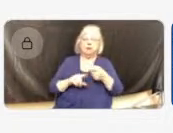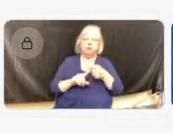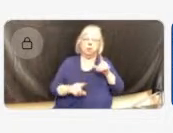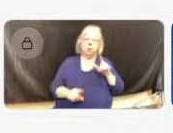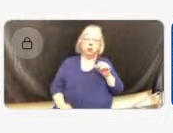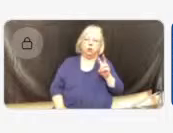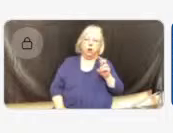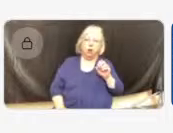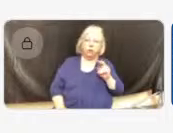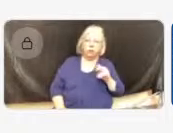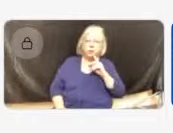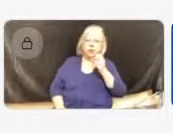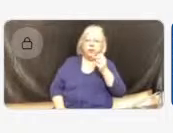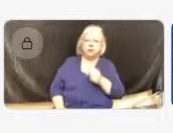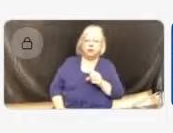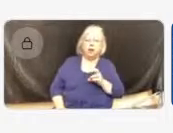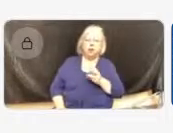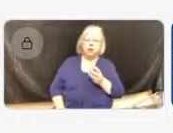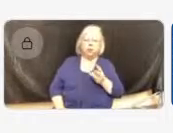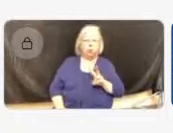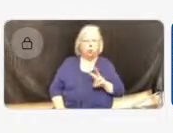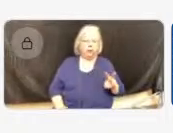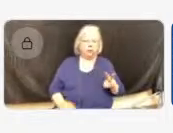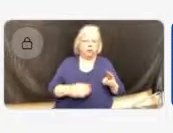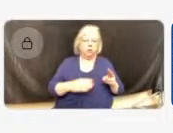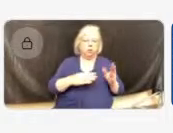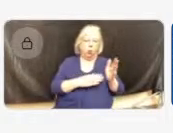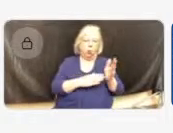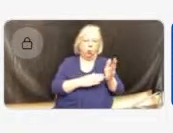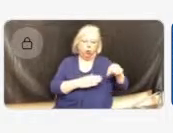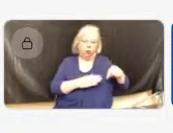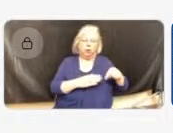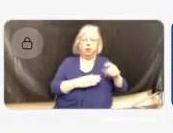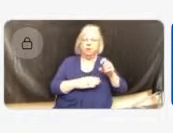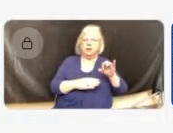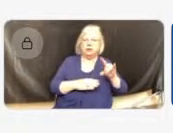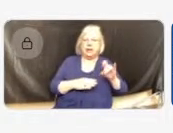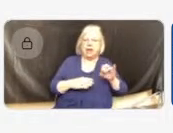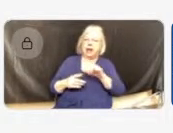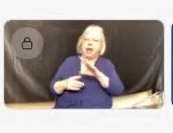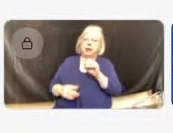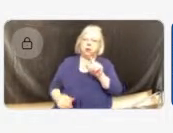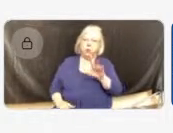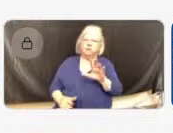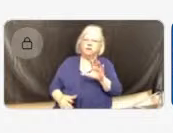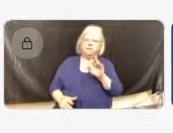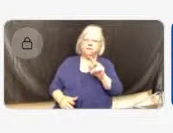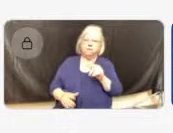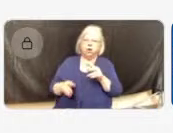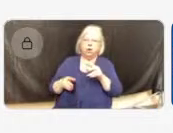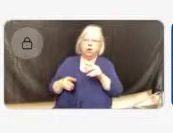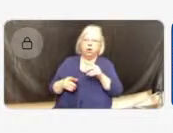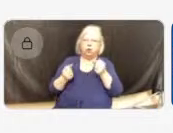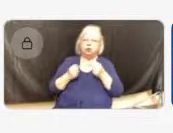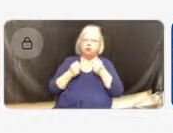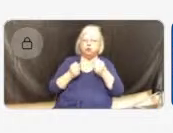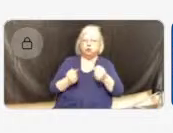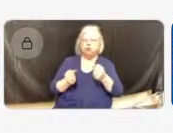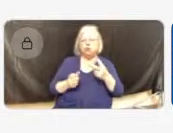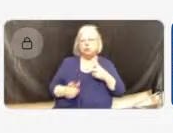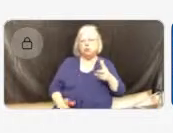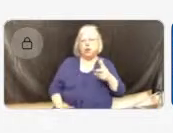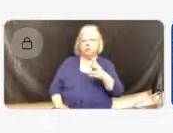will be located at the southwest corner of the site. A 25-foot paved driveway will be located along the east and west perimeters of the